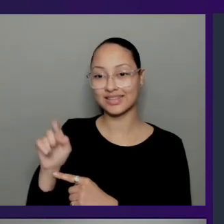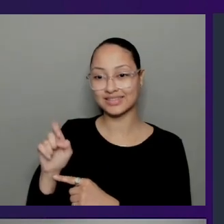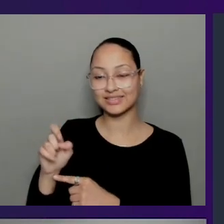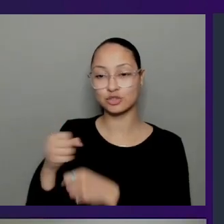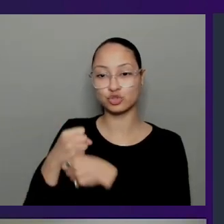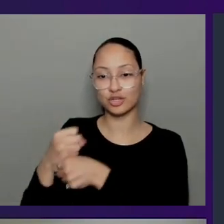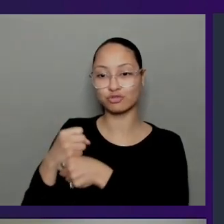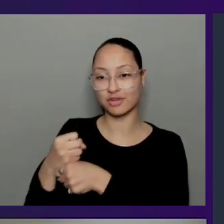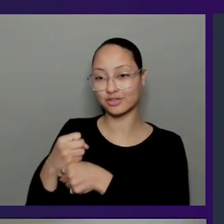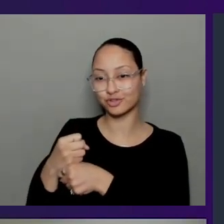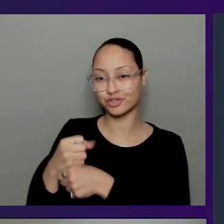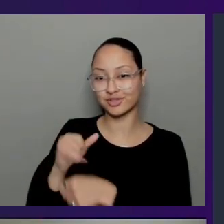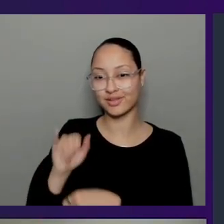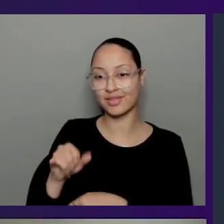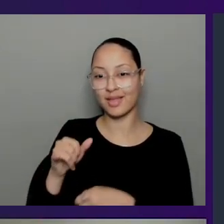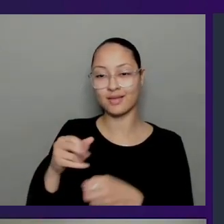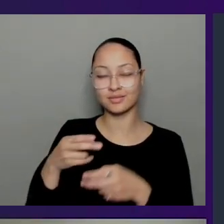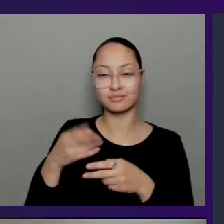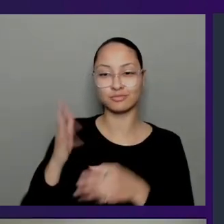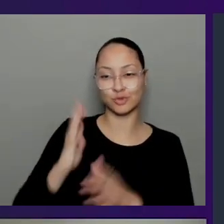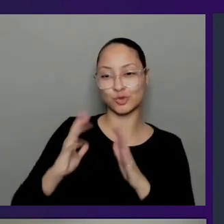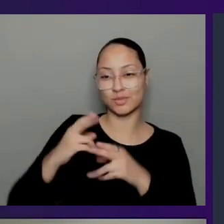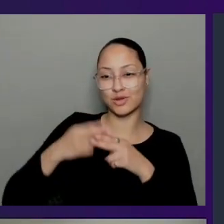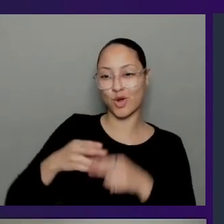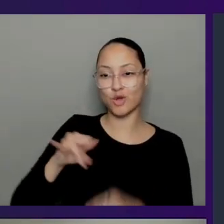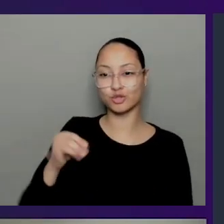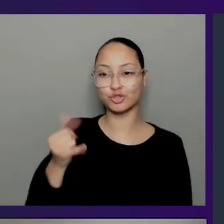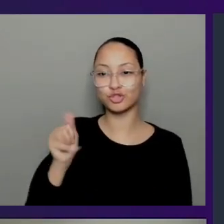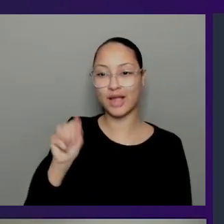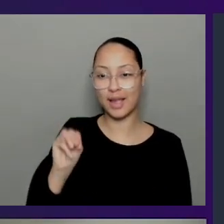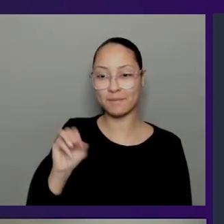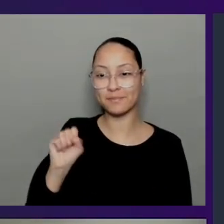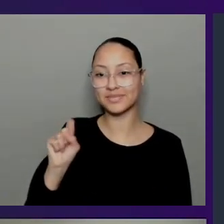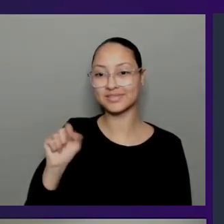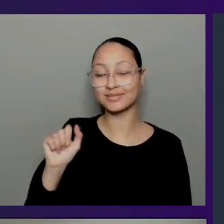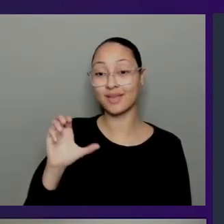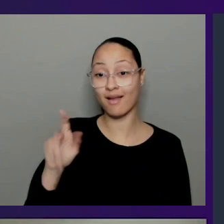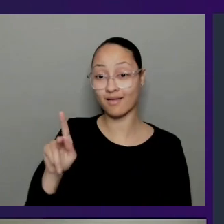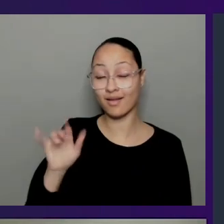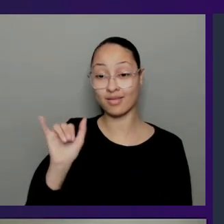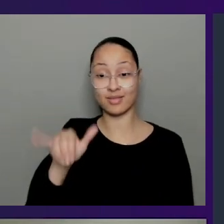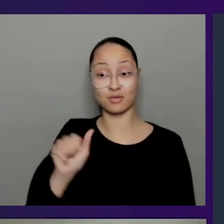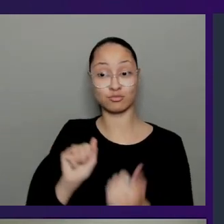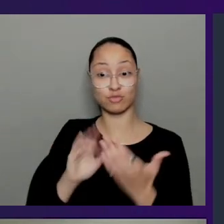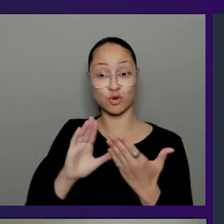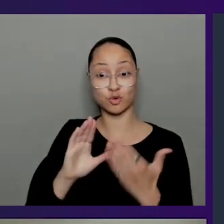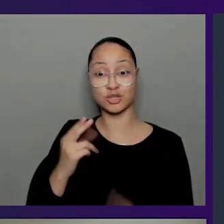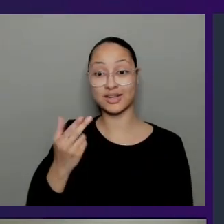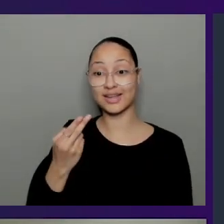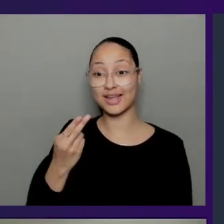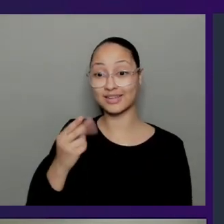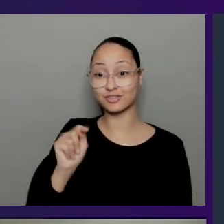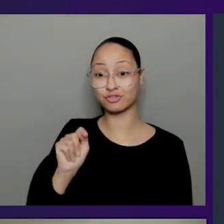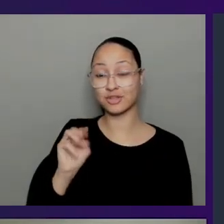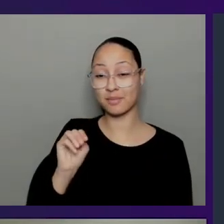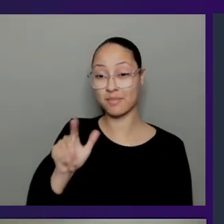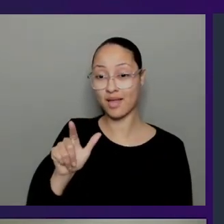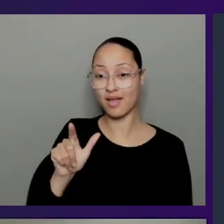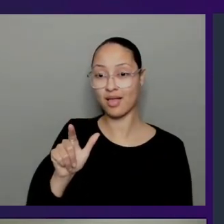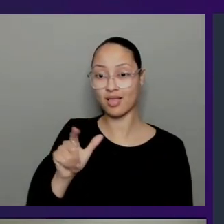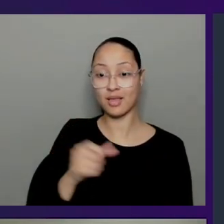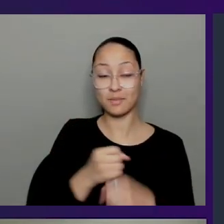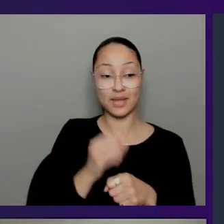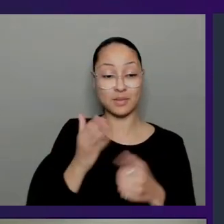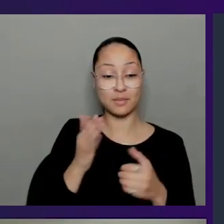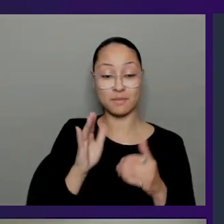Jamstack. Now, in this approach, the HTML is rendered by a server rather than by the customer's